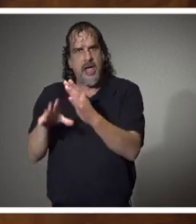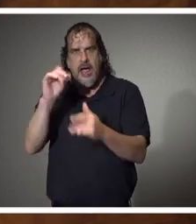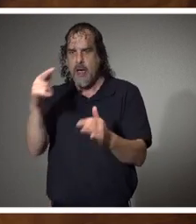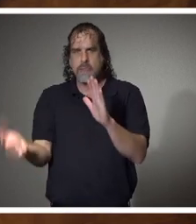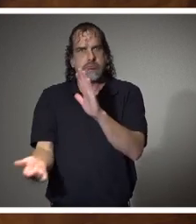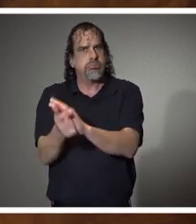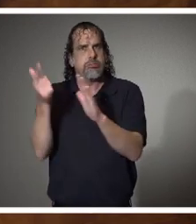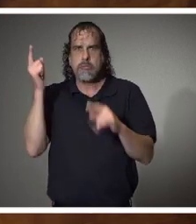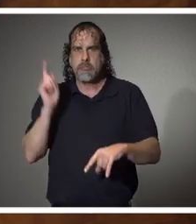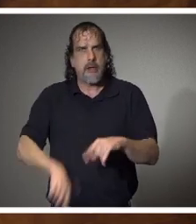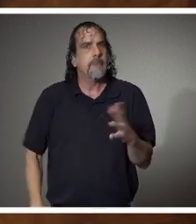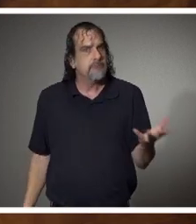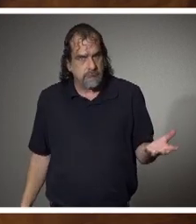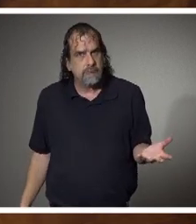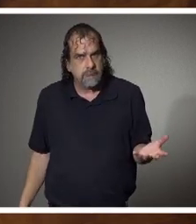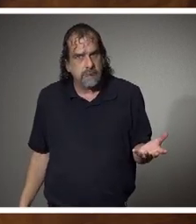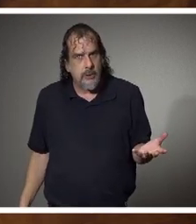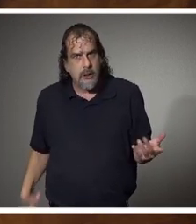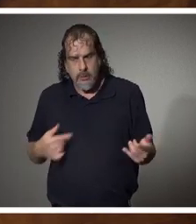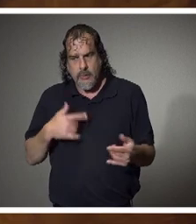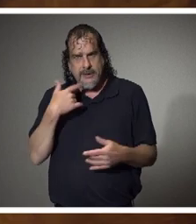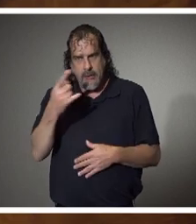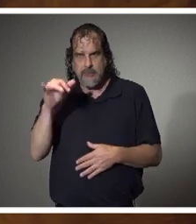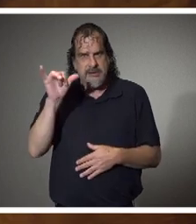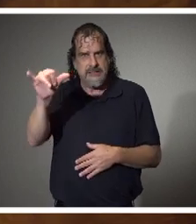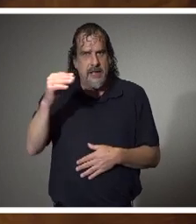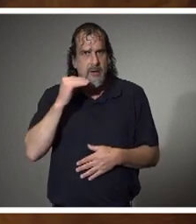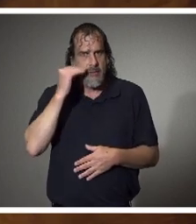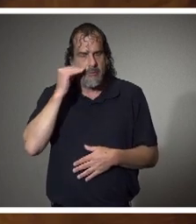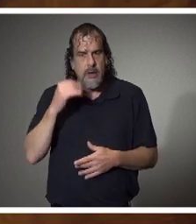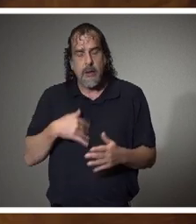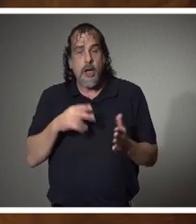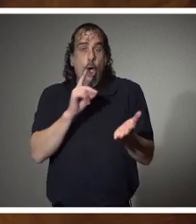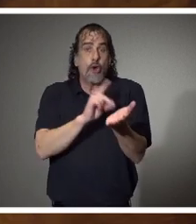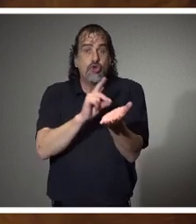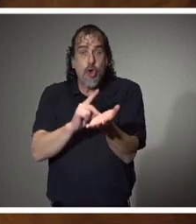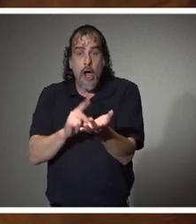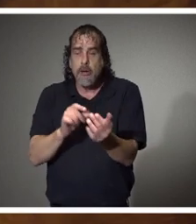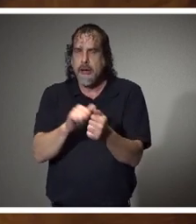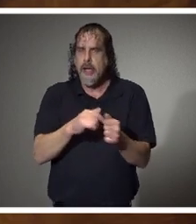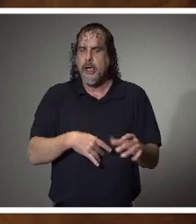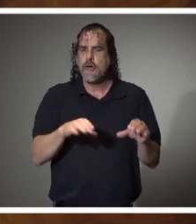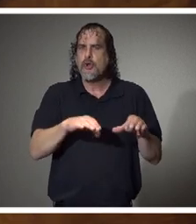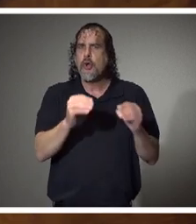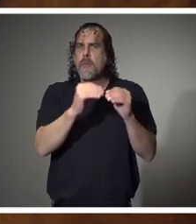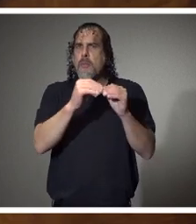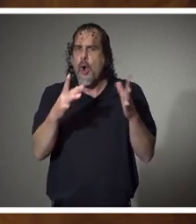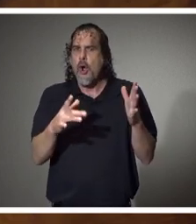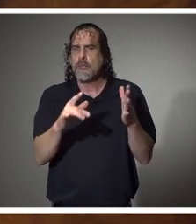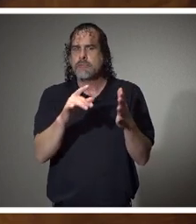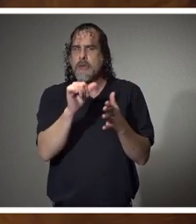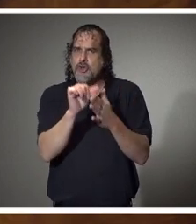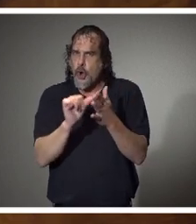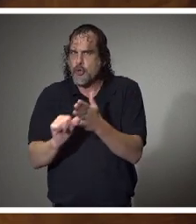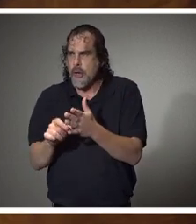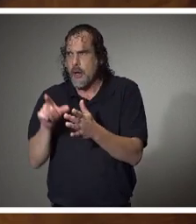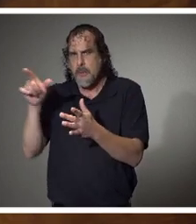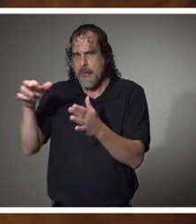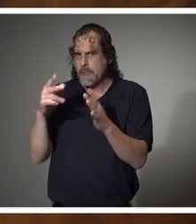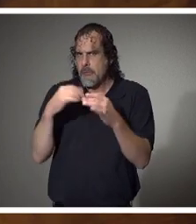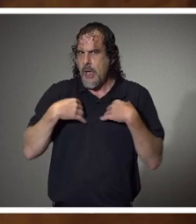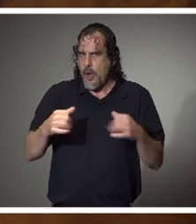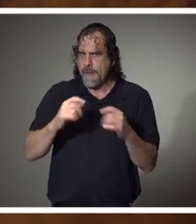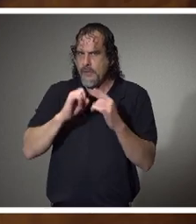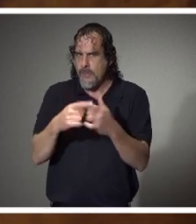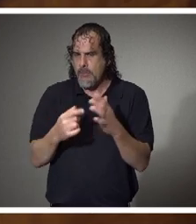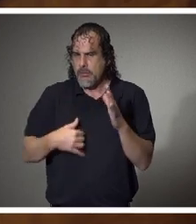home. Healthcare professionals can begin to do more procedures under rules set by the health department. We are confident